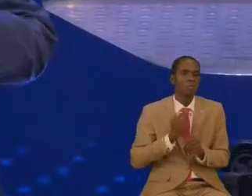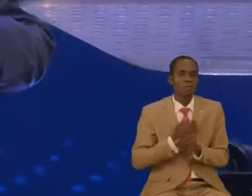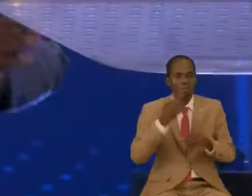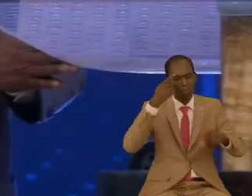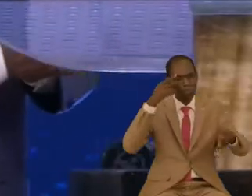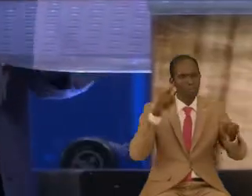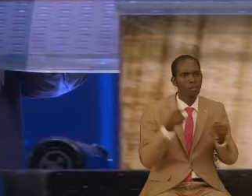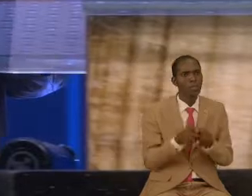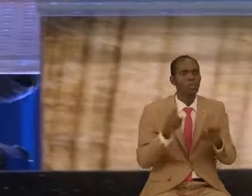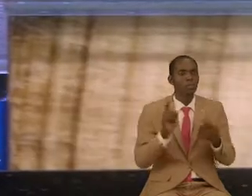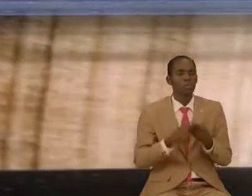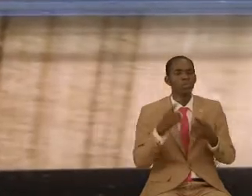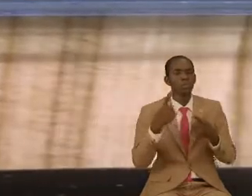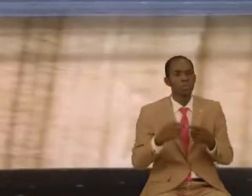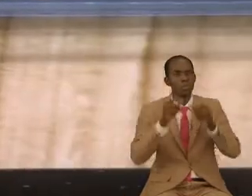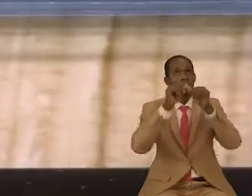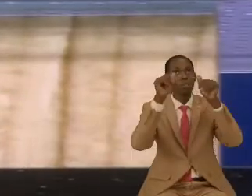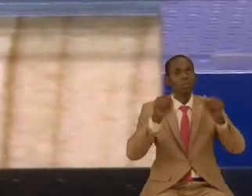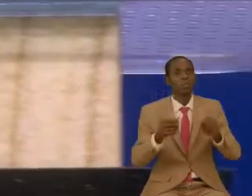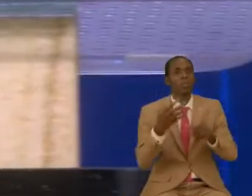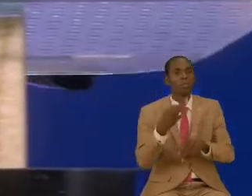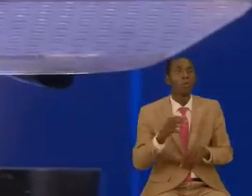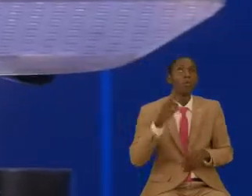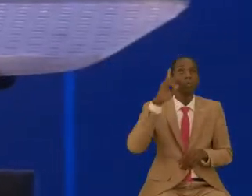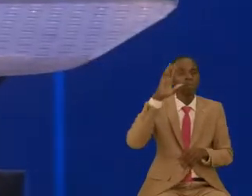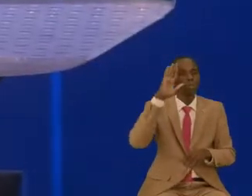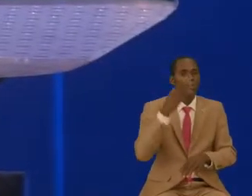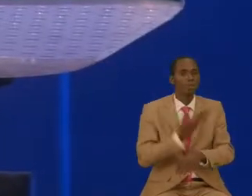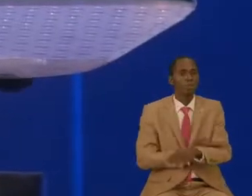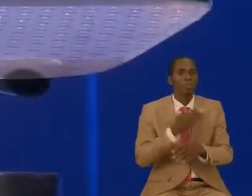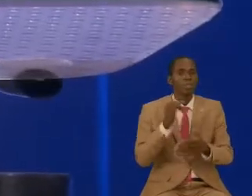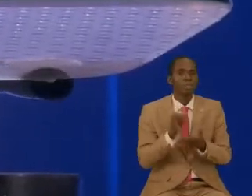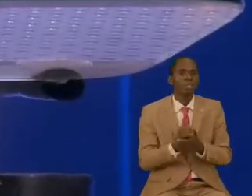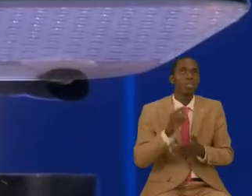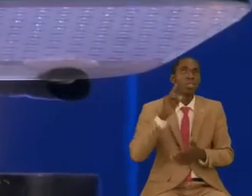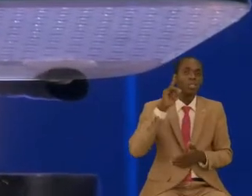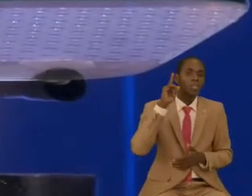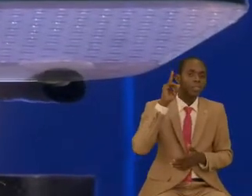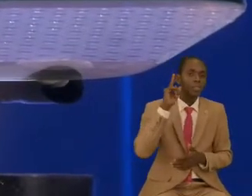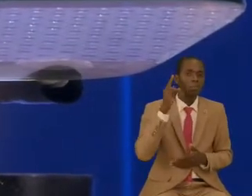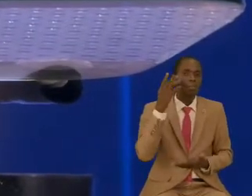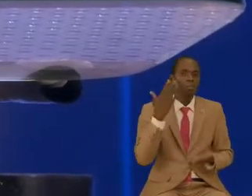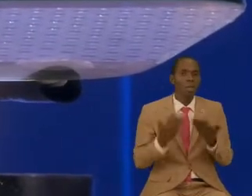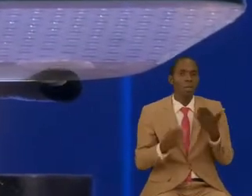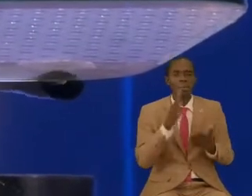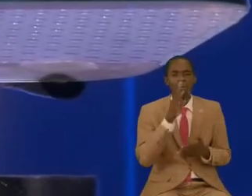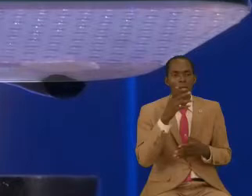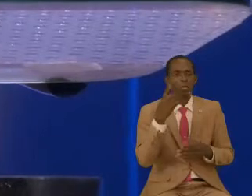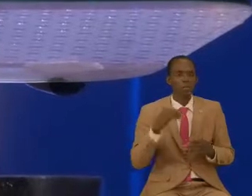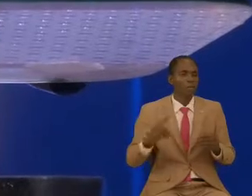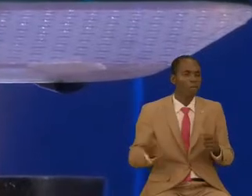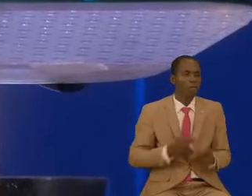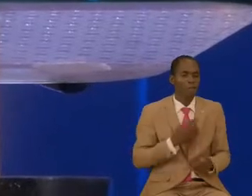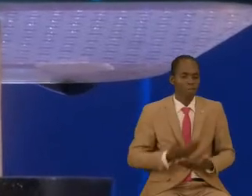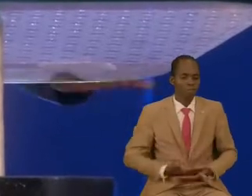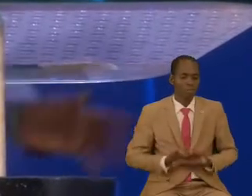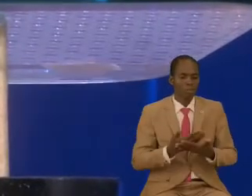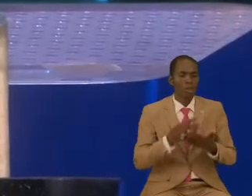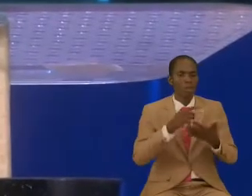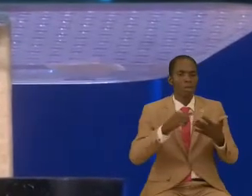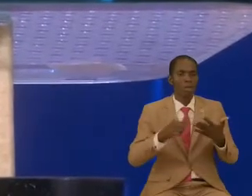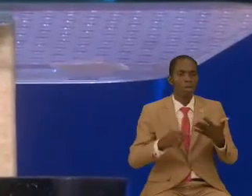the image of his son, that he might be the firstborn